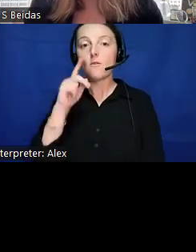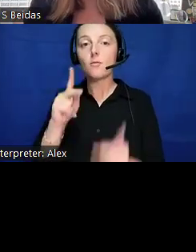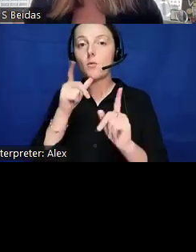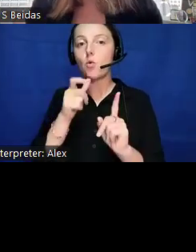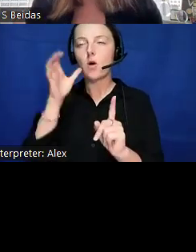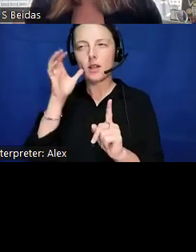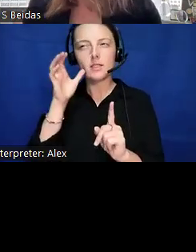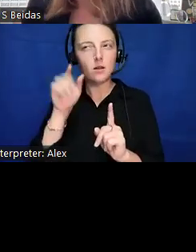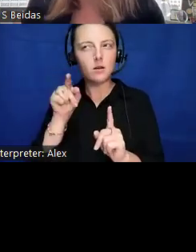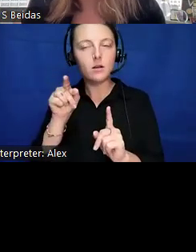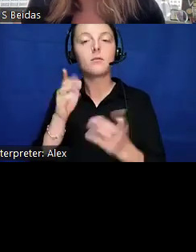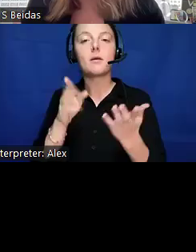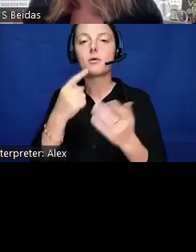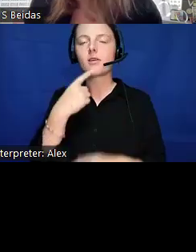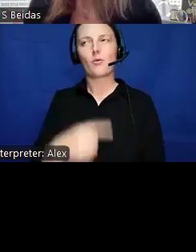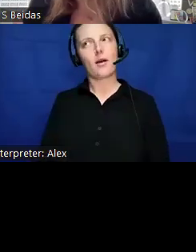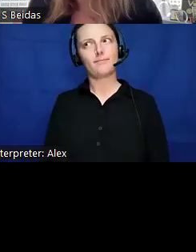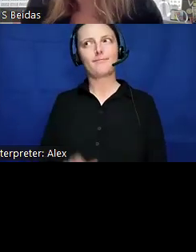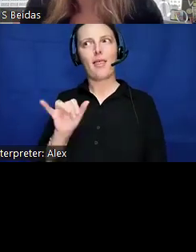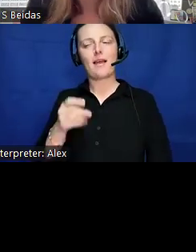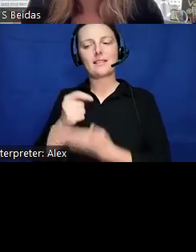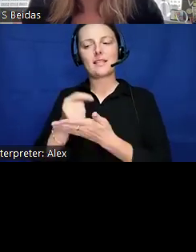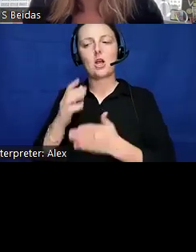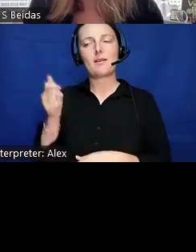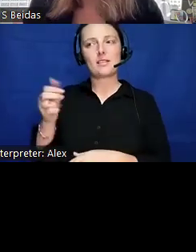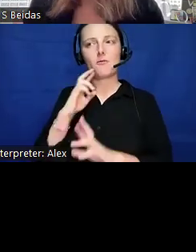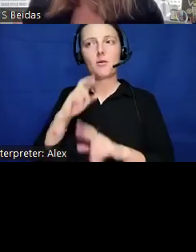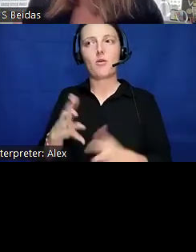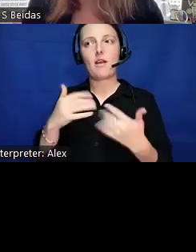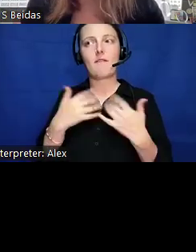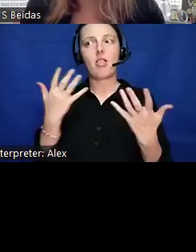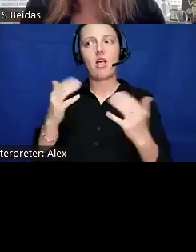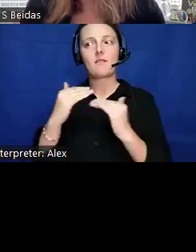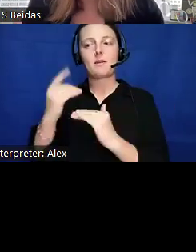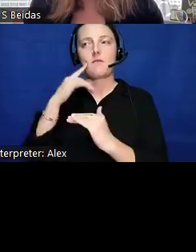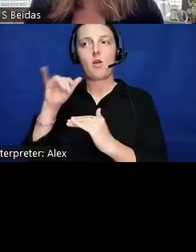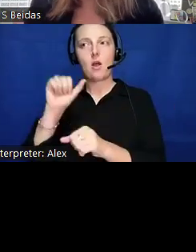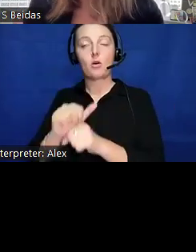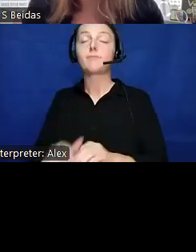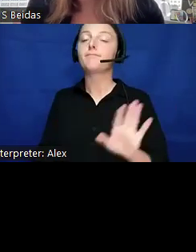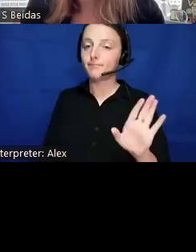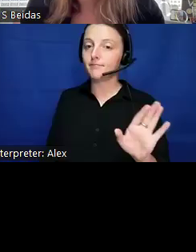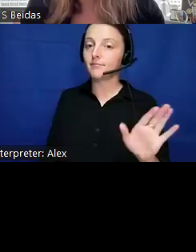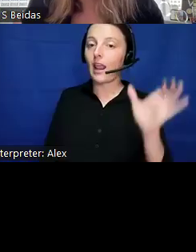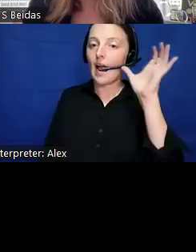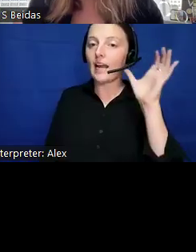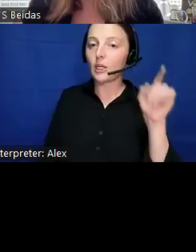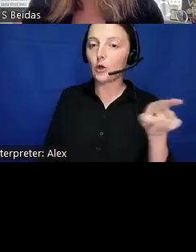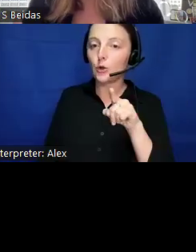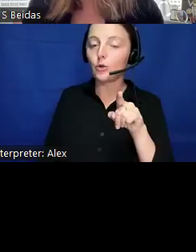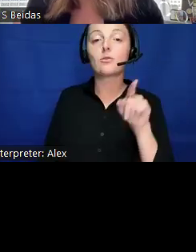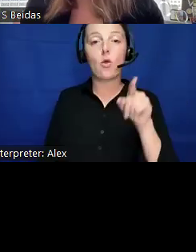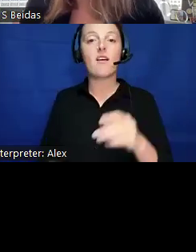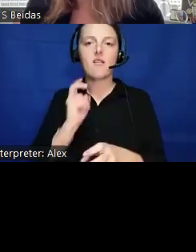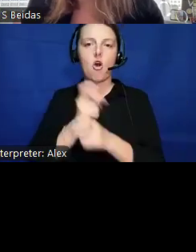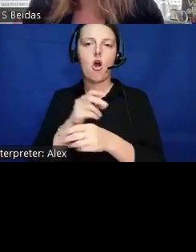you might say, well, that's therapist self-report, so there's lots of limitations to that work. I hear you. So here's a hard outcome.